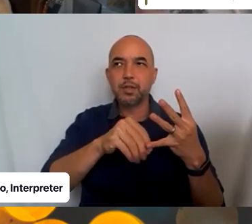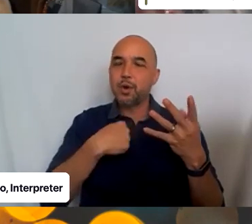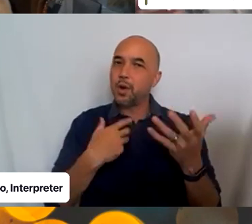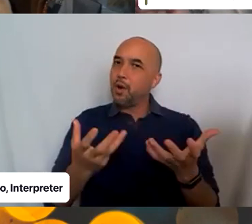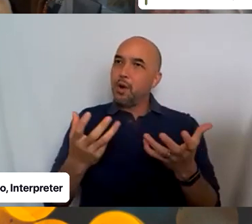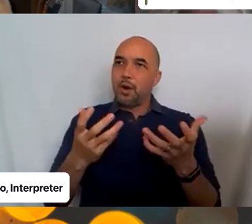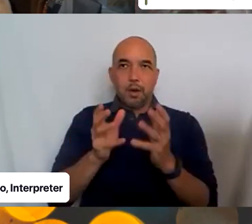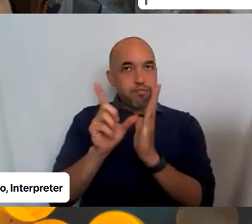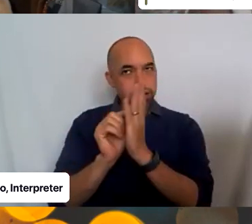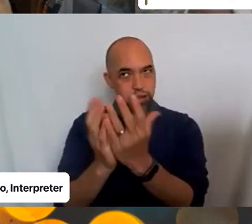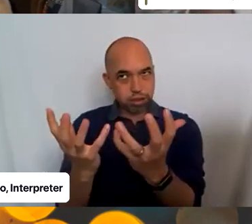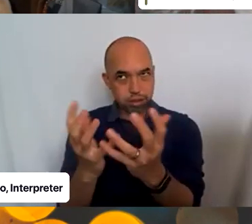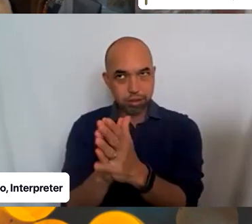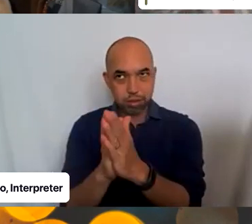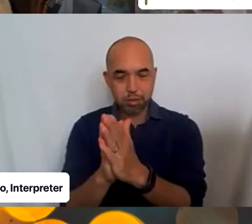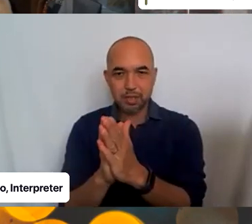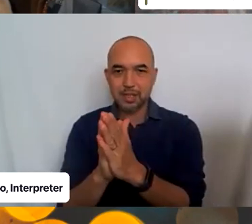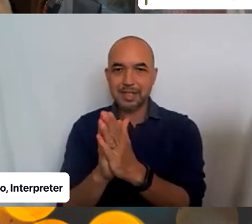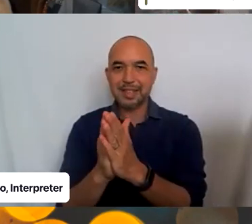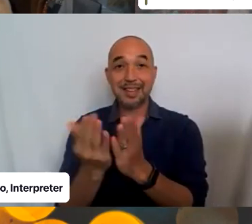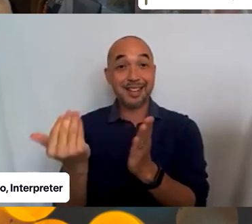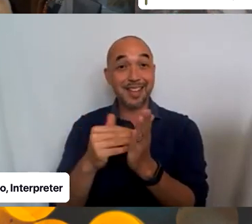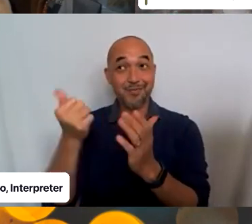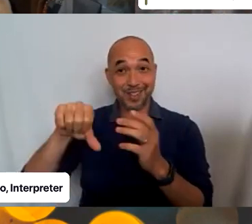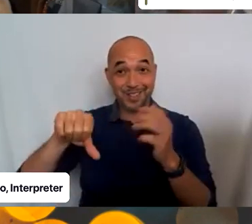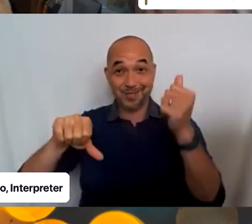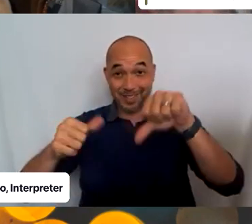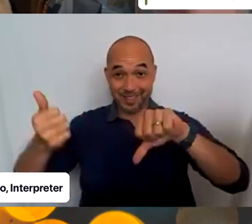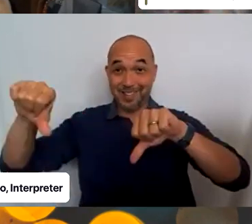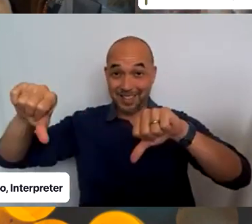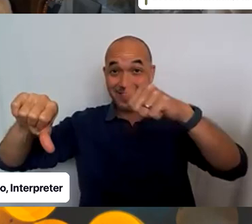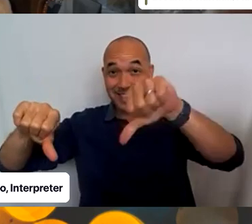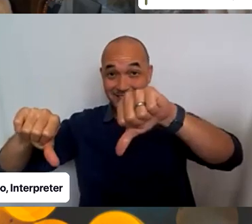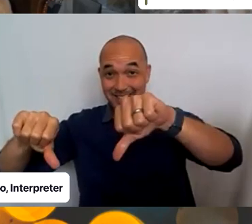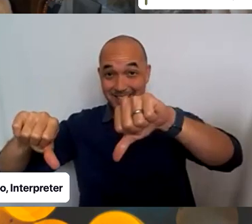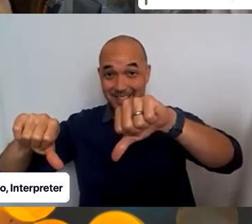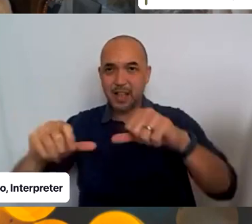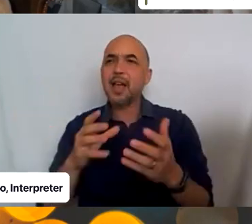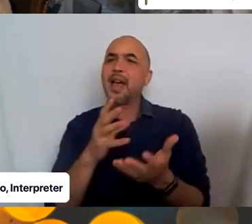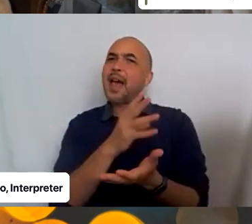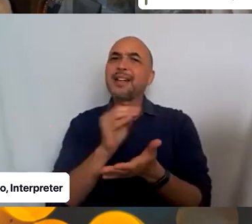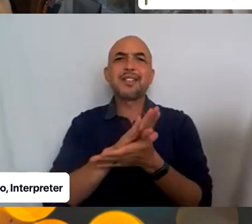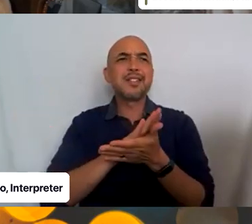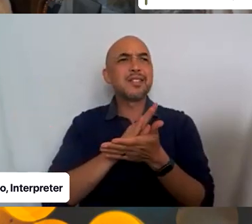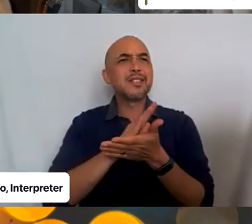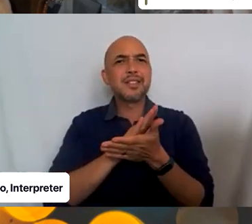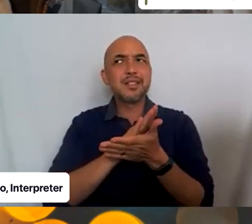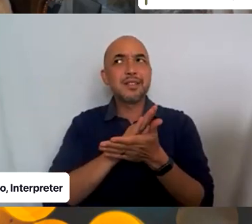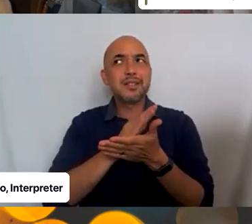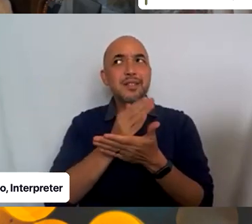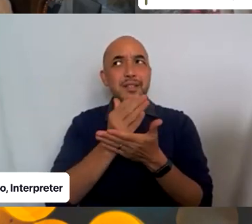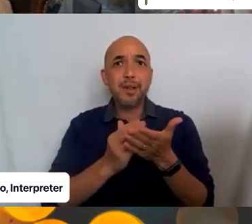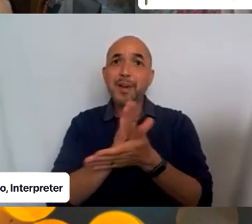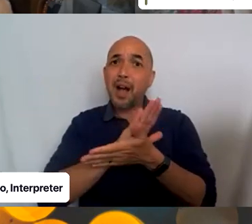happen, and just rejection after rejection after rejection. And there was a lot of very kind rejections. There was a lot